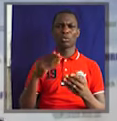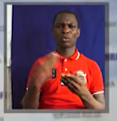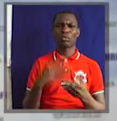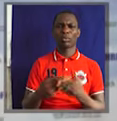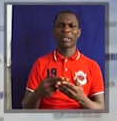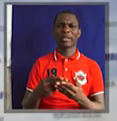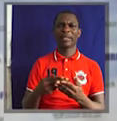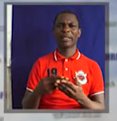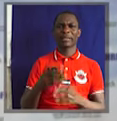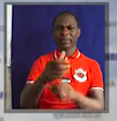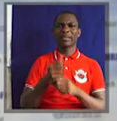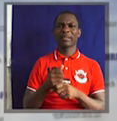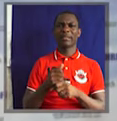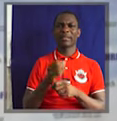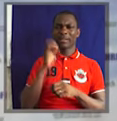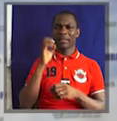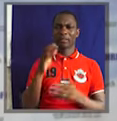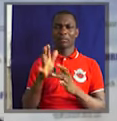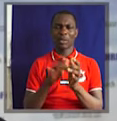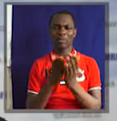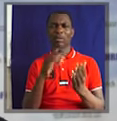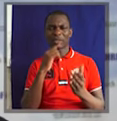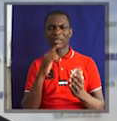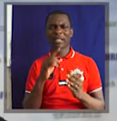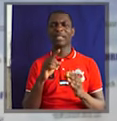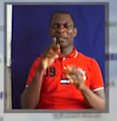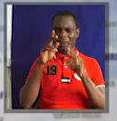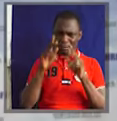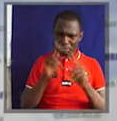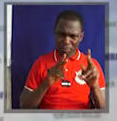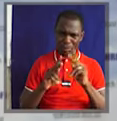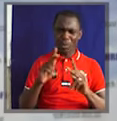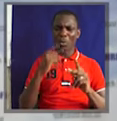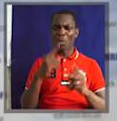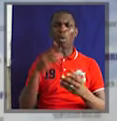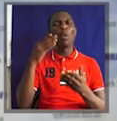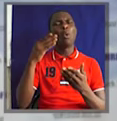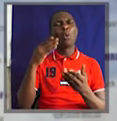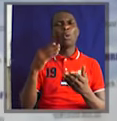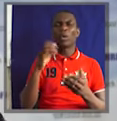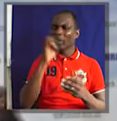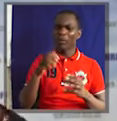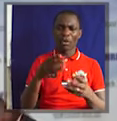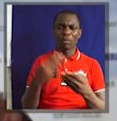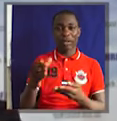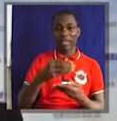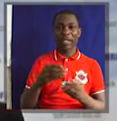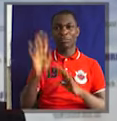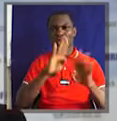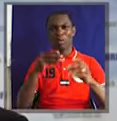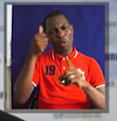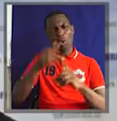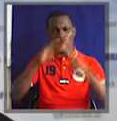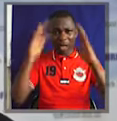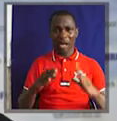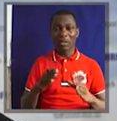beye wodia. Bible say obi ofa kwan boni so epa sika no o trouble his own house etibia obusua fie no otimu no